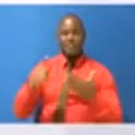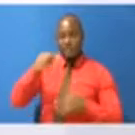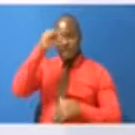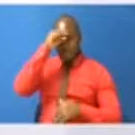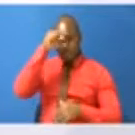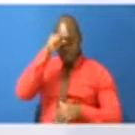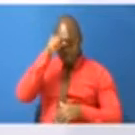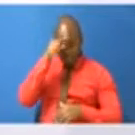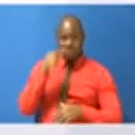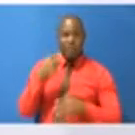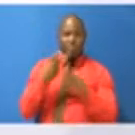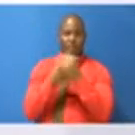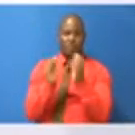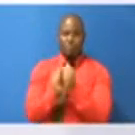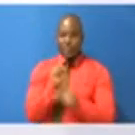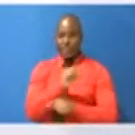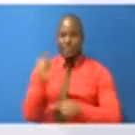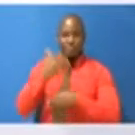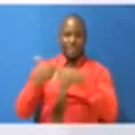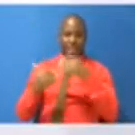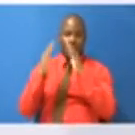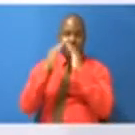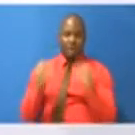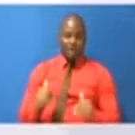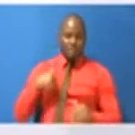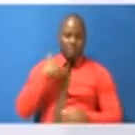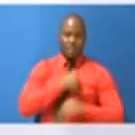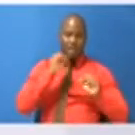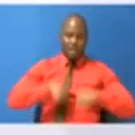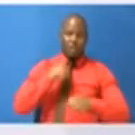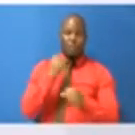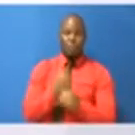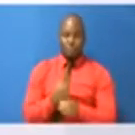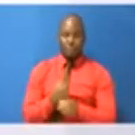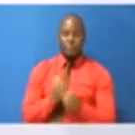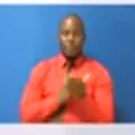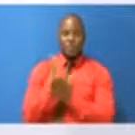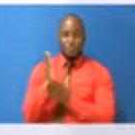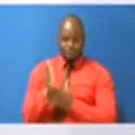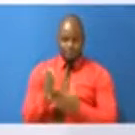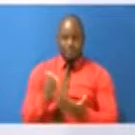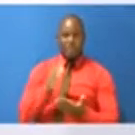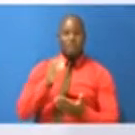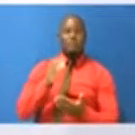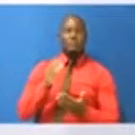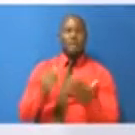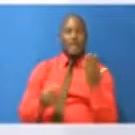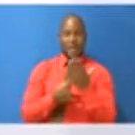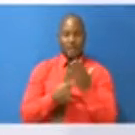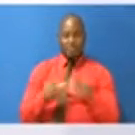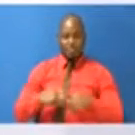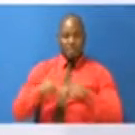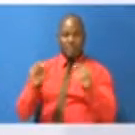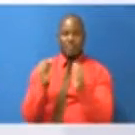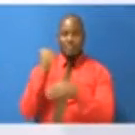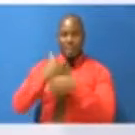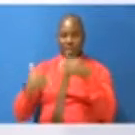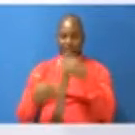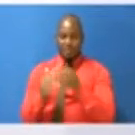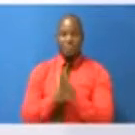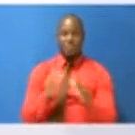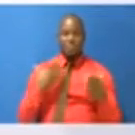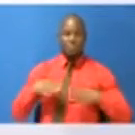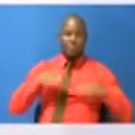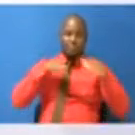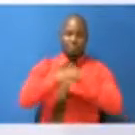government to actually partner with them to build these houses we can actually do it um through the silo uh model where you you build and people